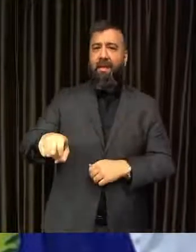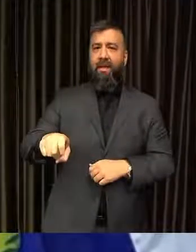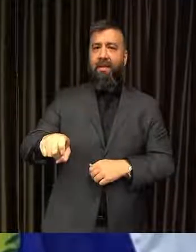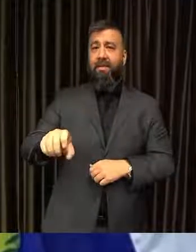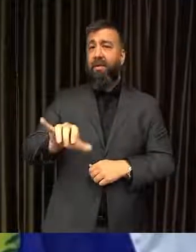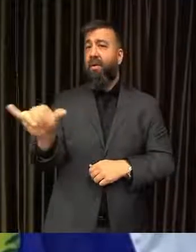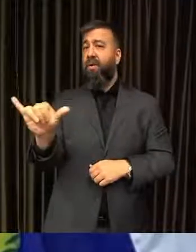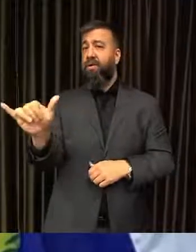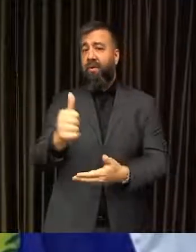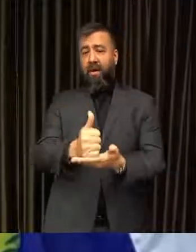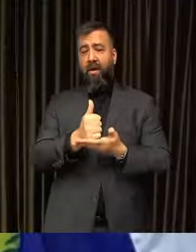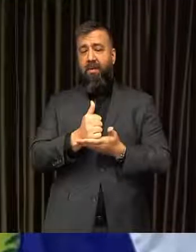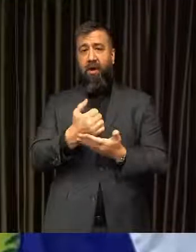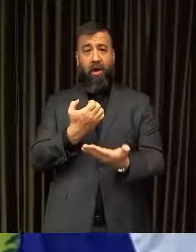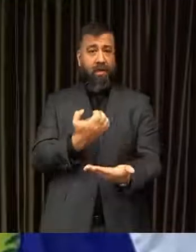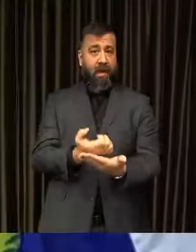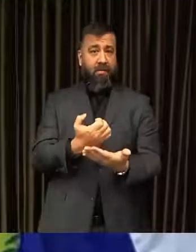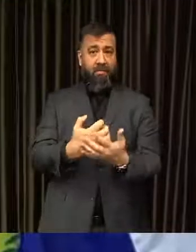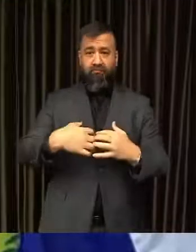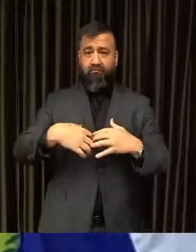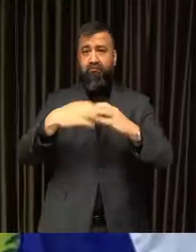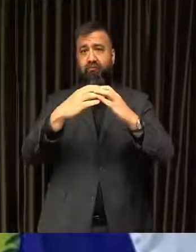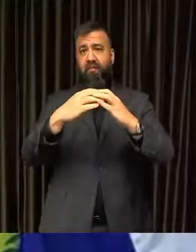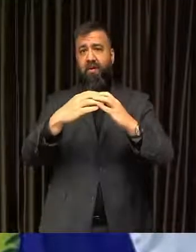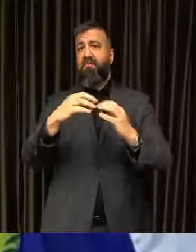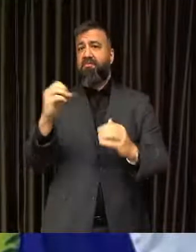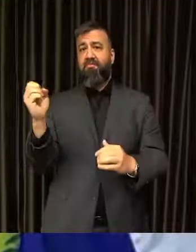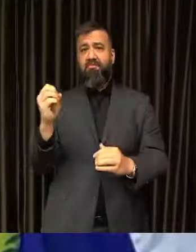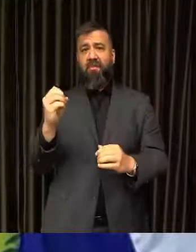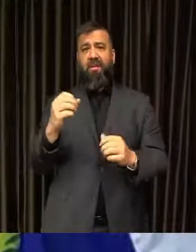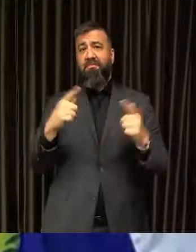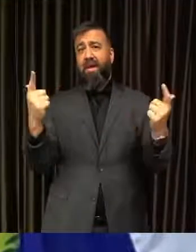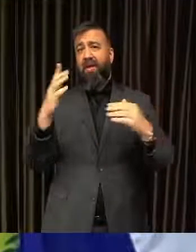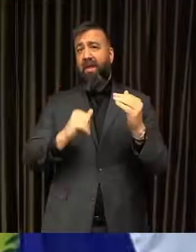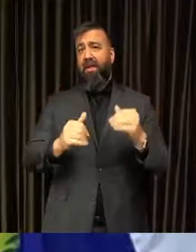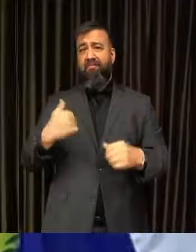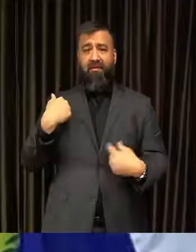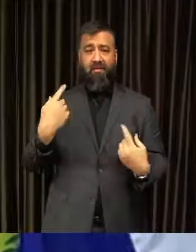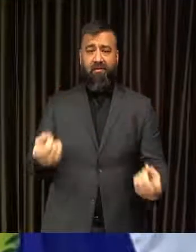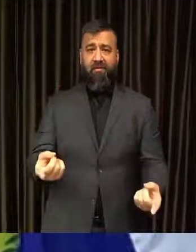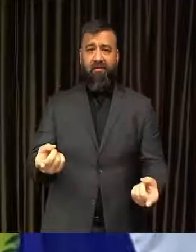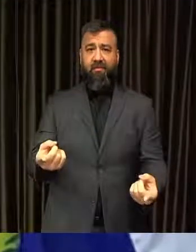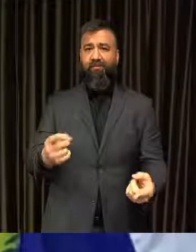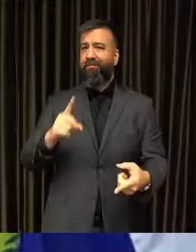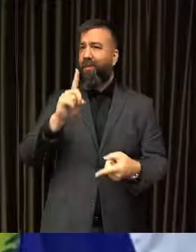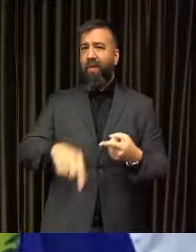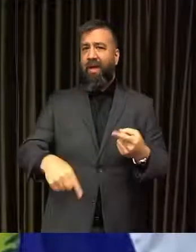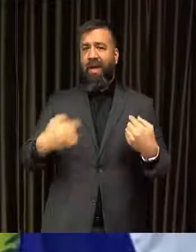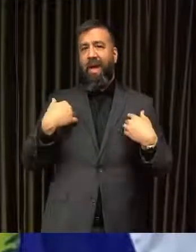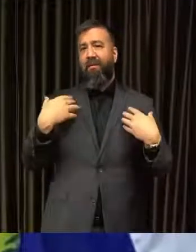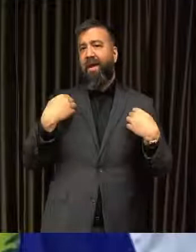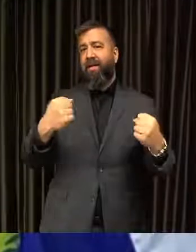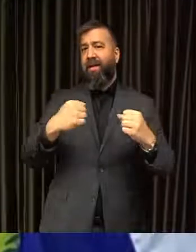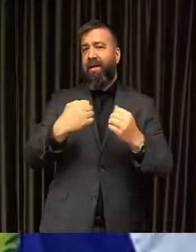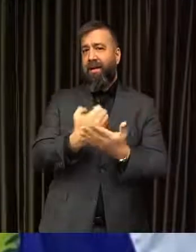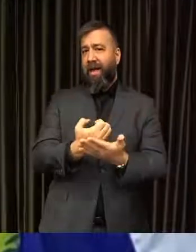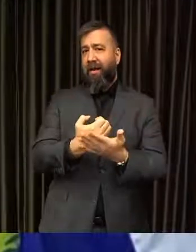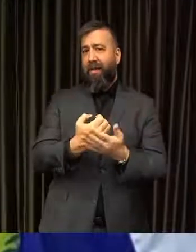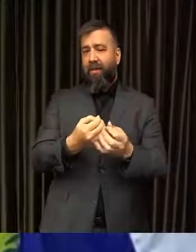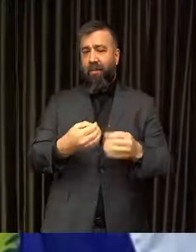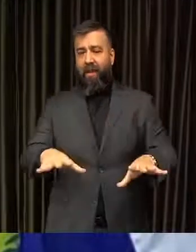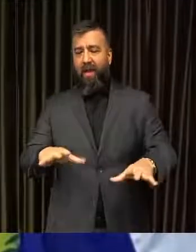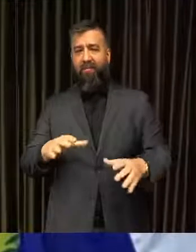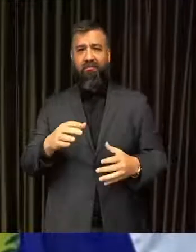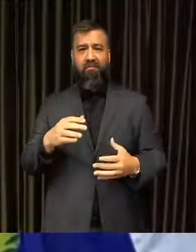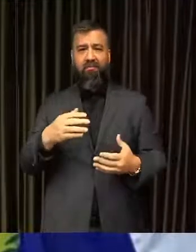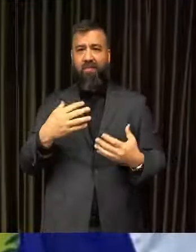fully restored, but more robust than ever. We cannot have a healthy economy without healthy residents, and we cannot